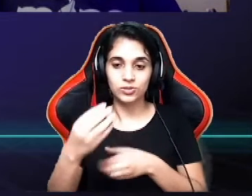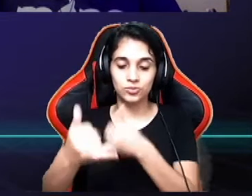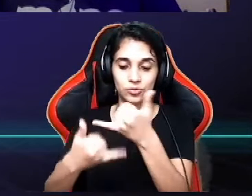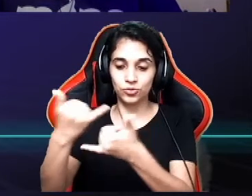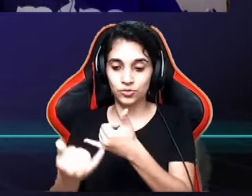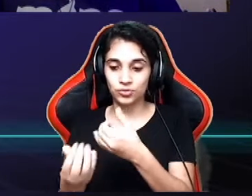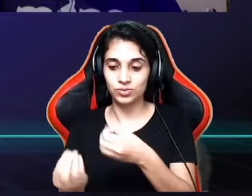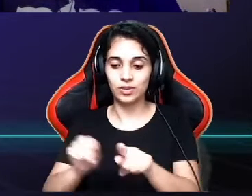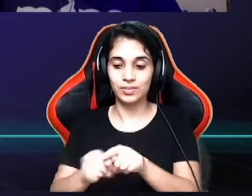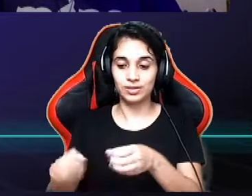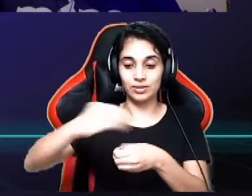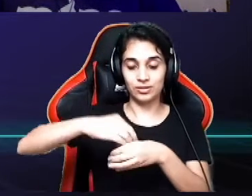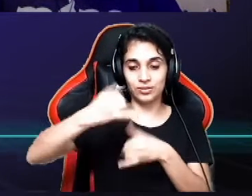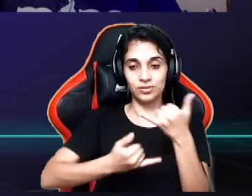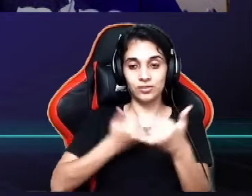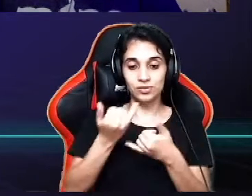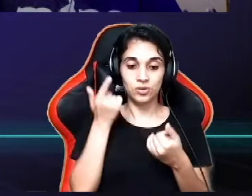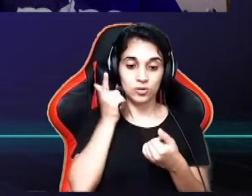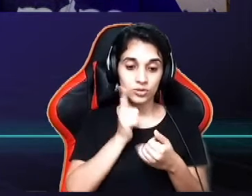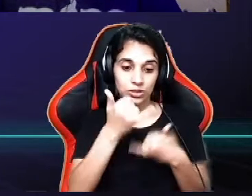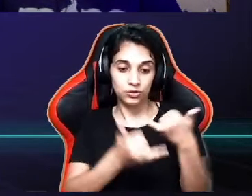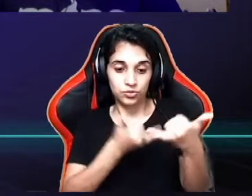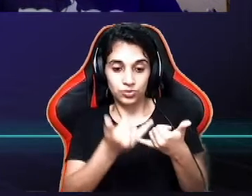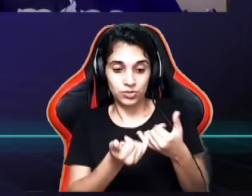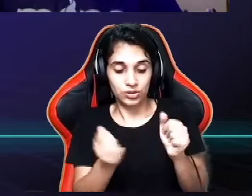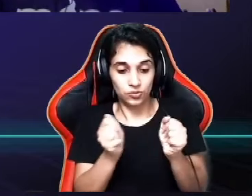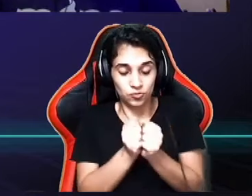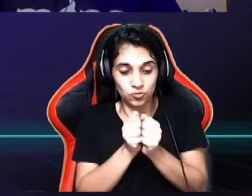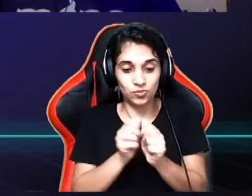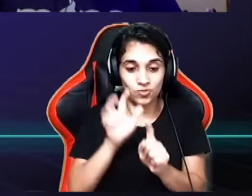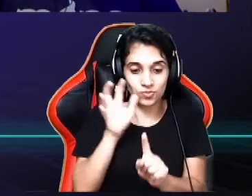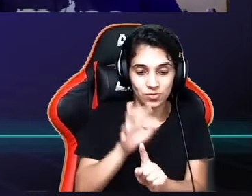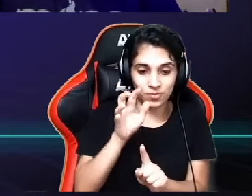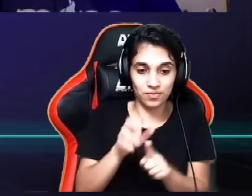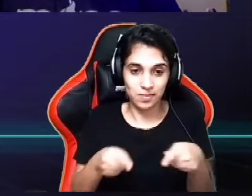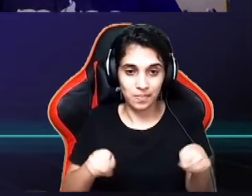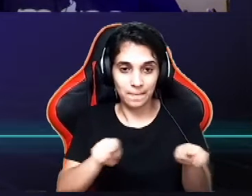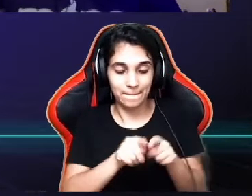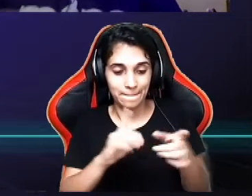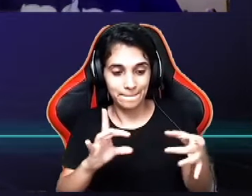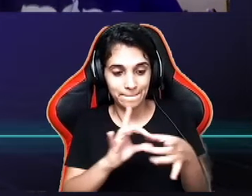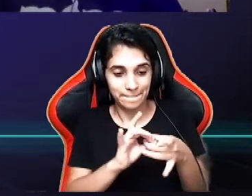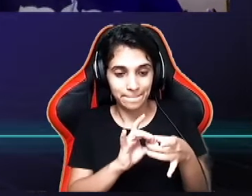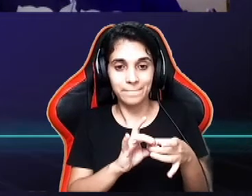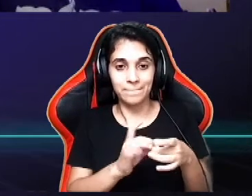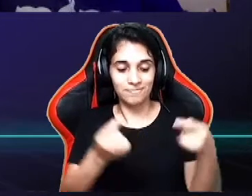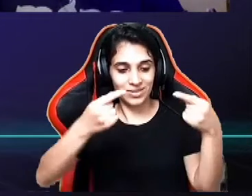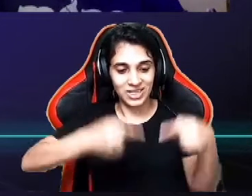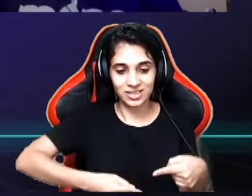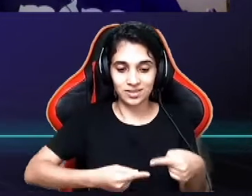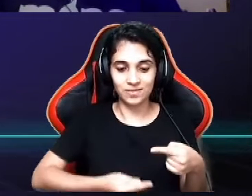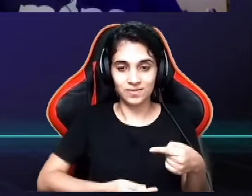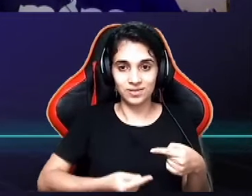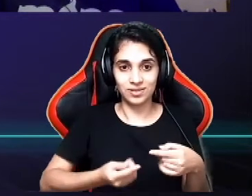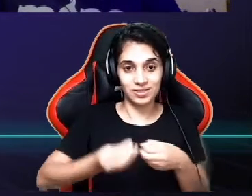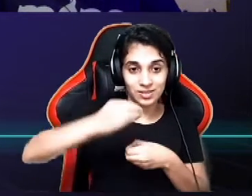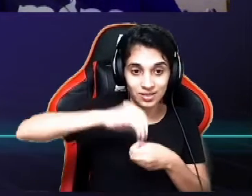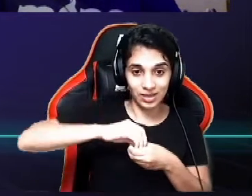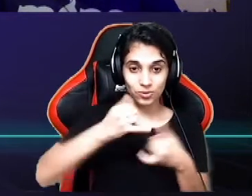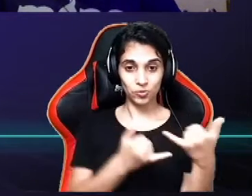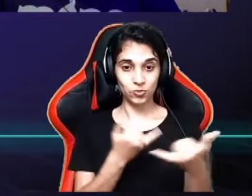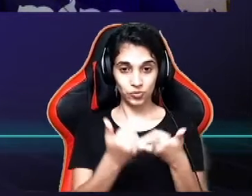that they support out of the game in the game, if they can play with the influencers in a maybe multiplayer co-op experience